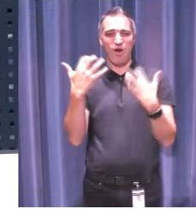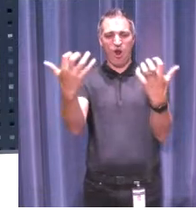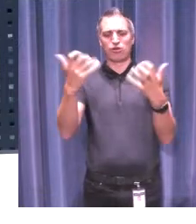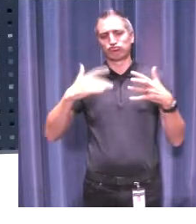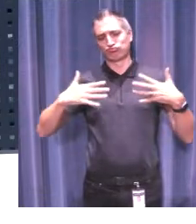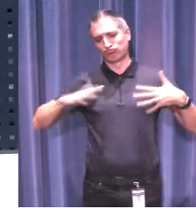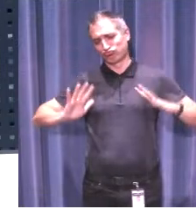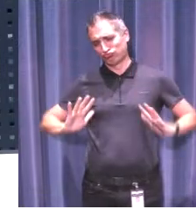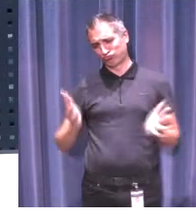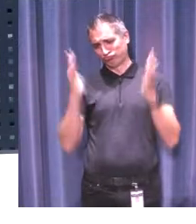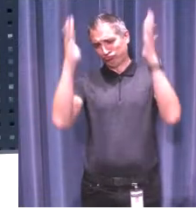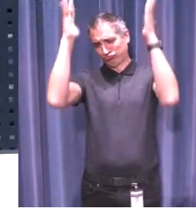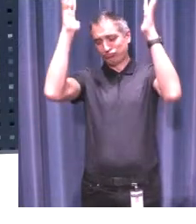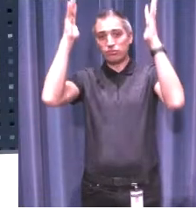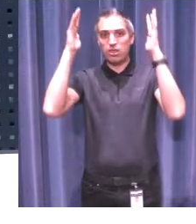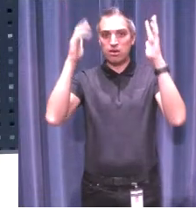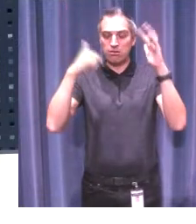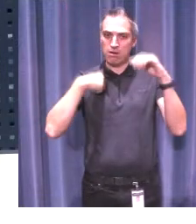was surprised by that.